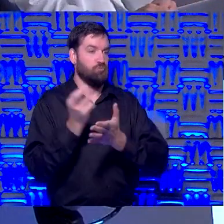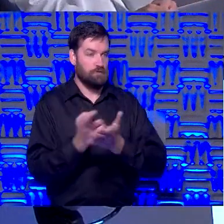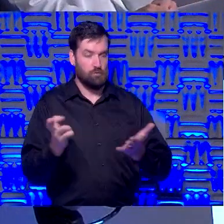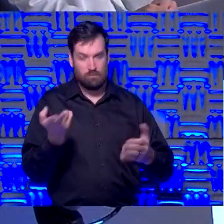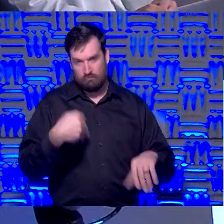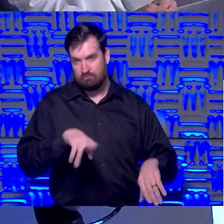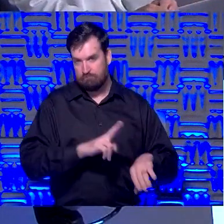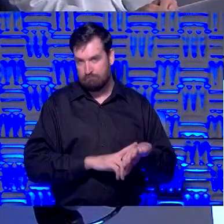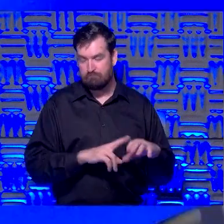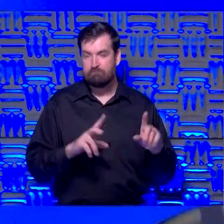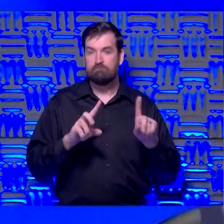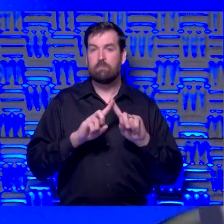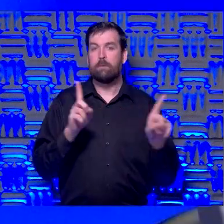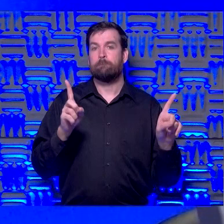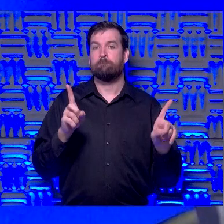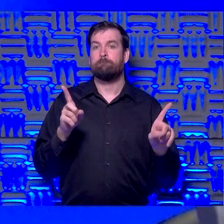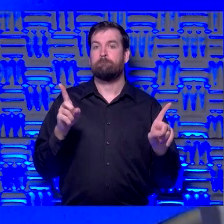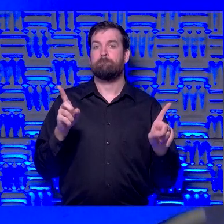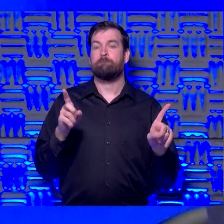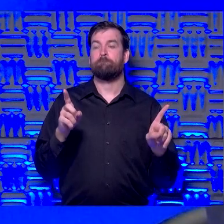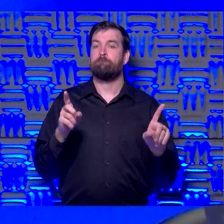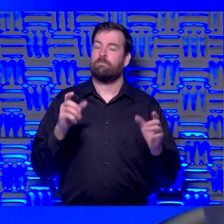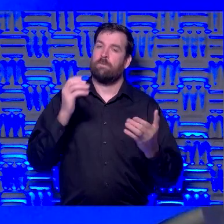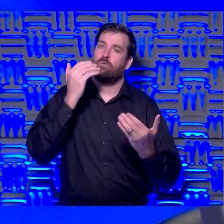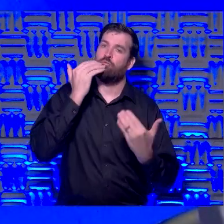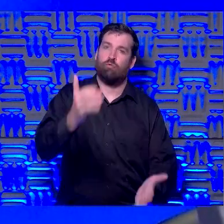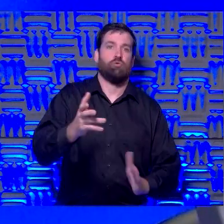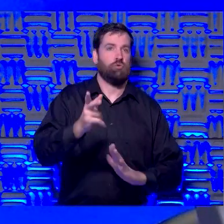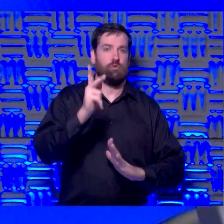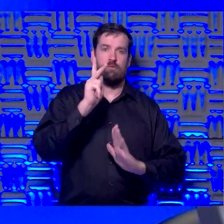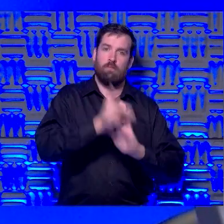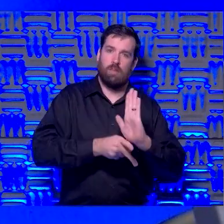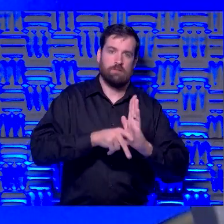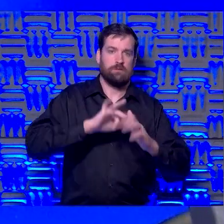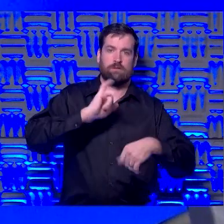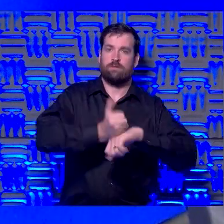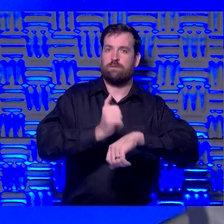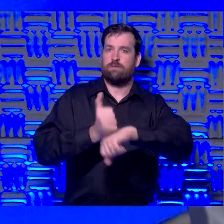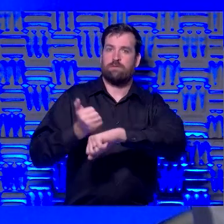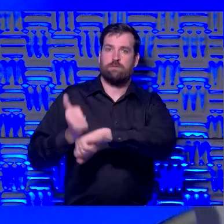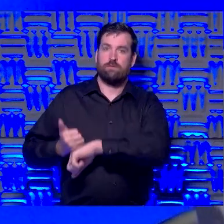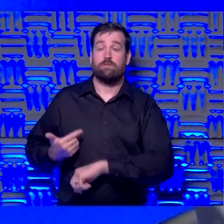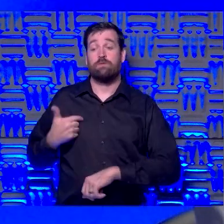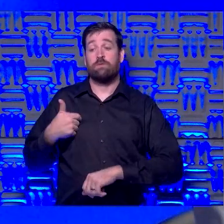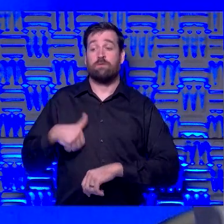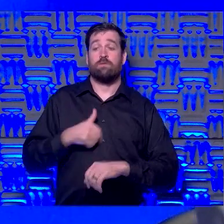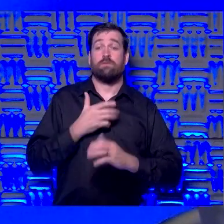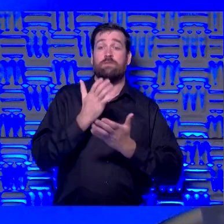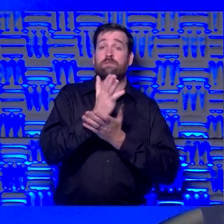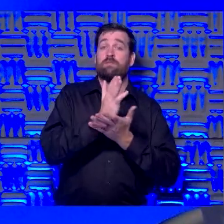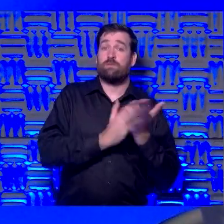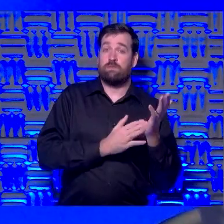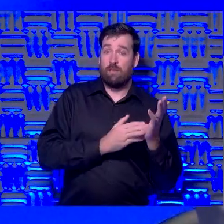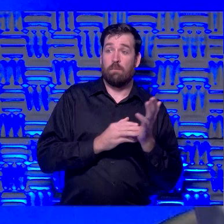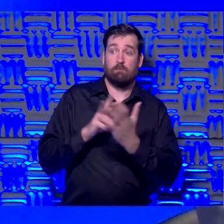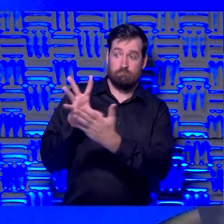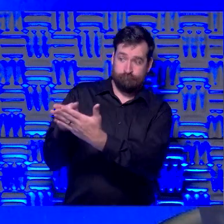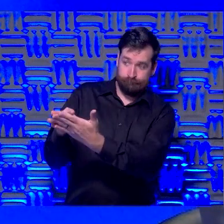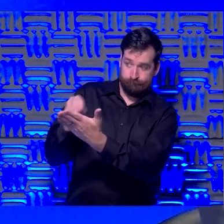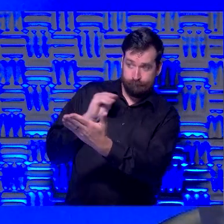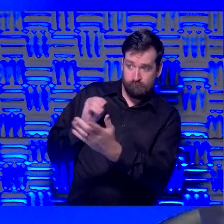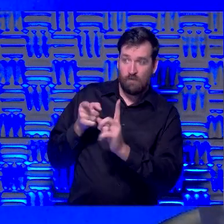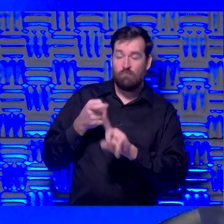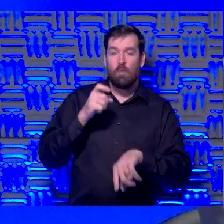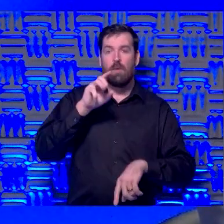but they have got very good protocols in place. We have taken some protocols from Major League Baseball, from